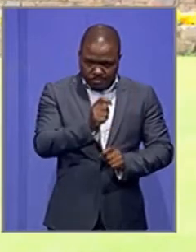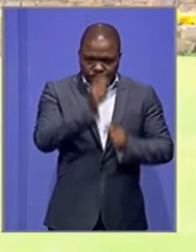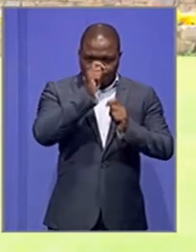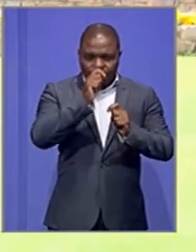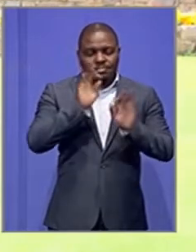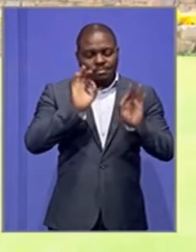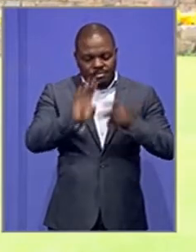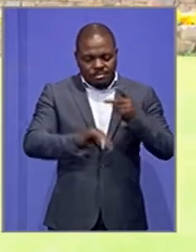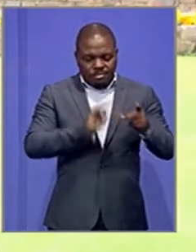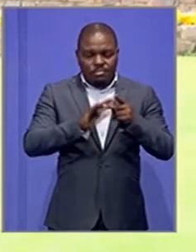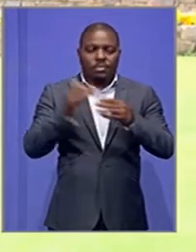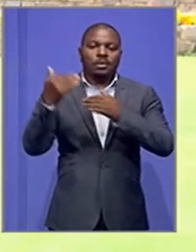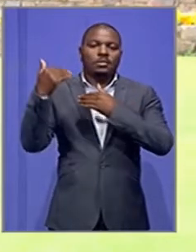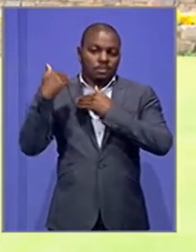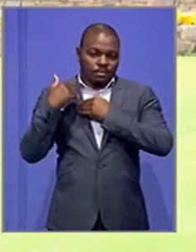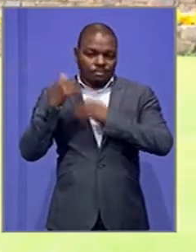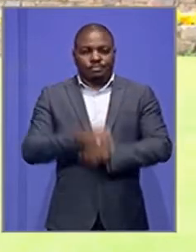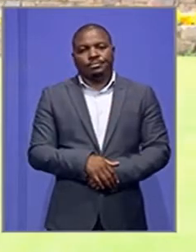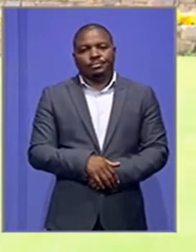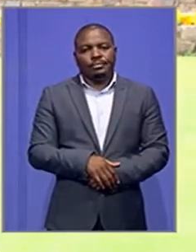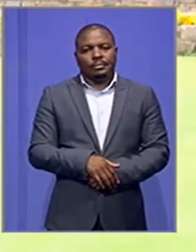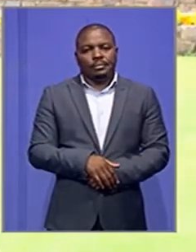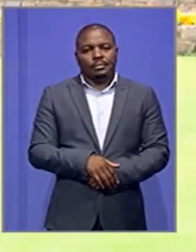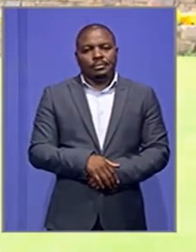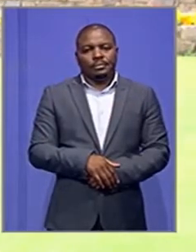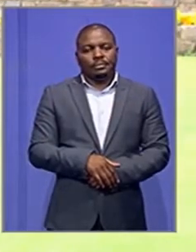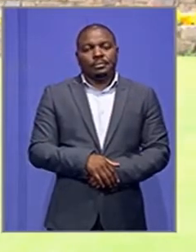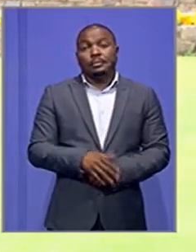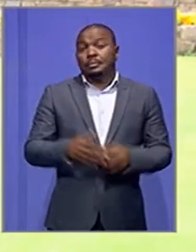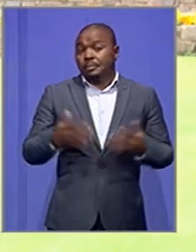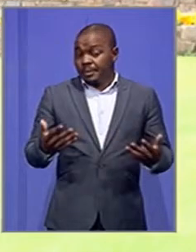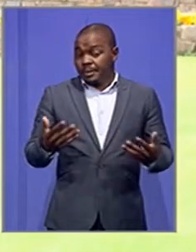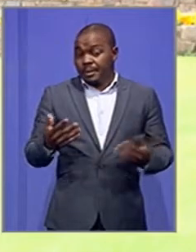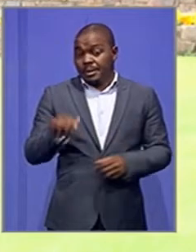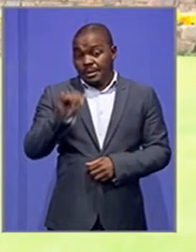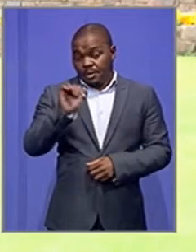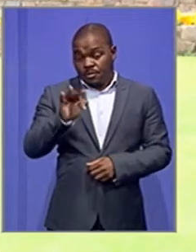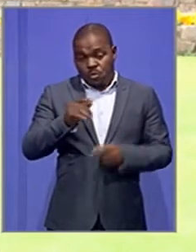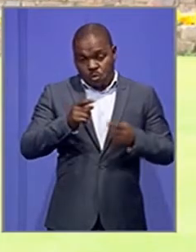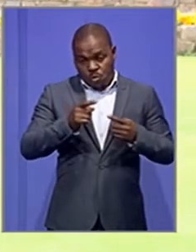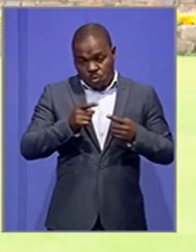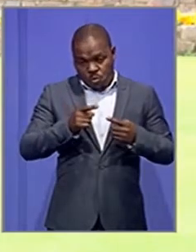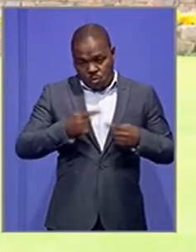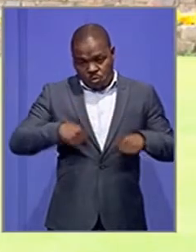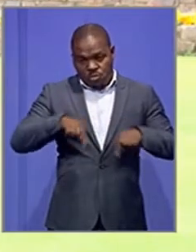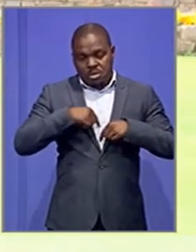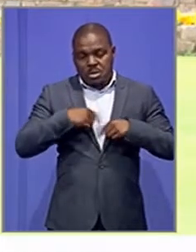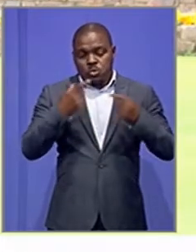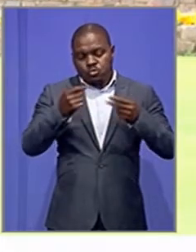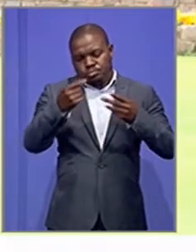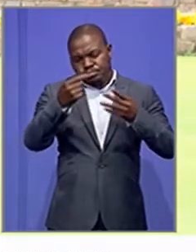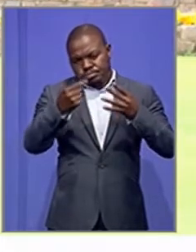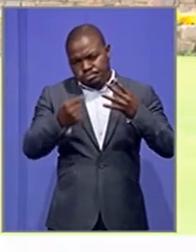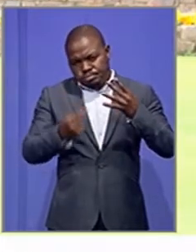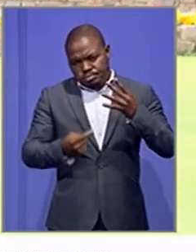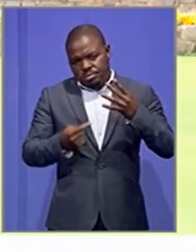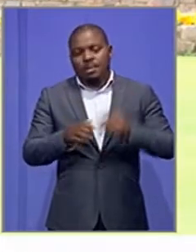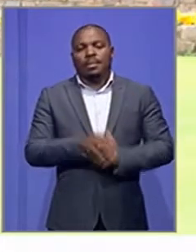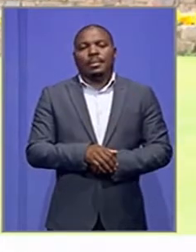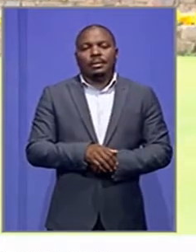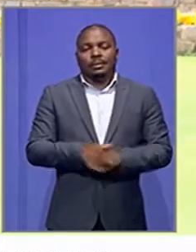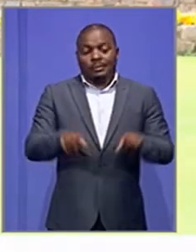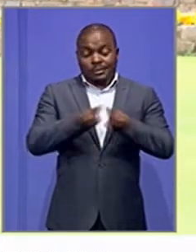season. Even if we take this necessary precautions, let us